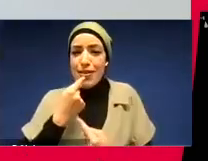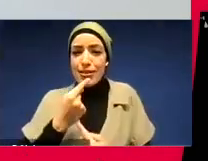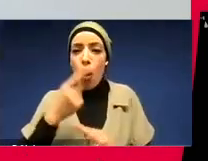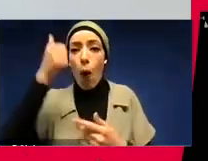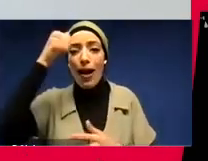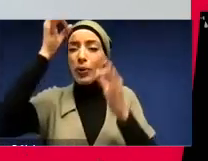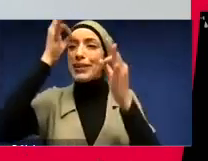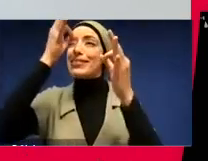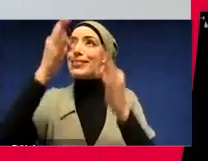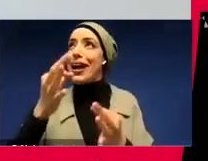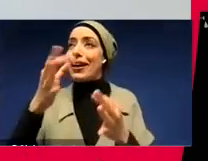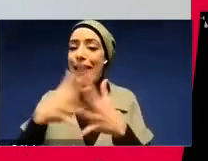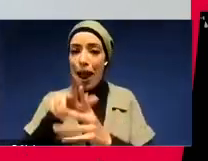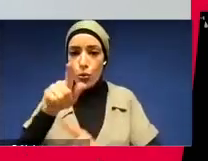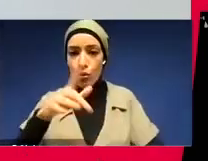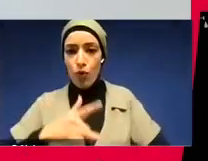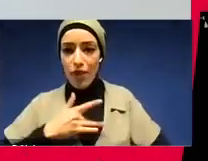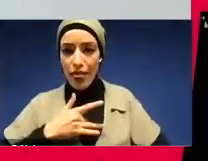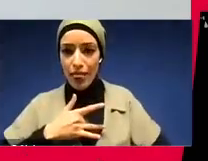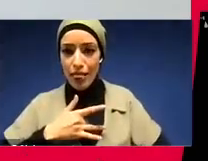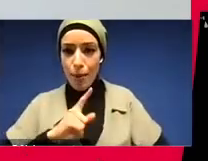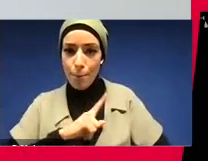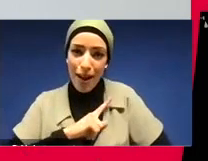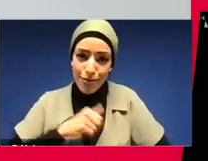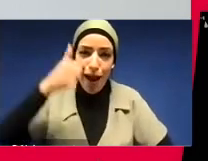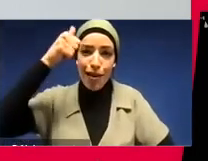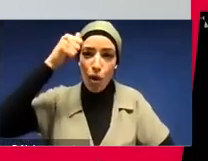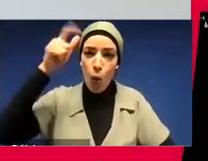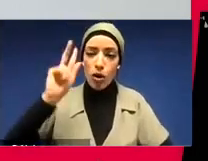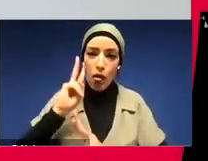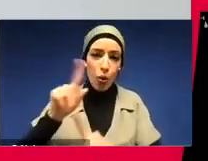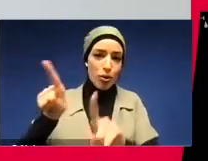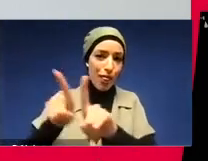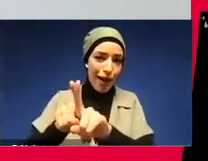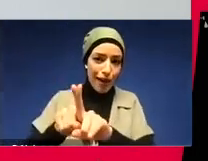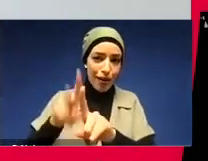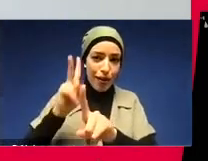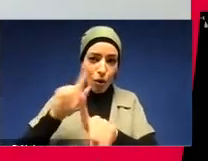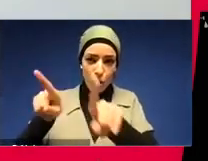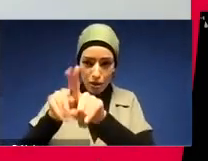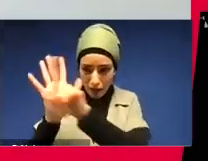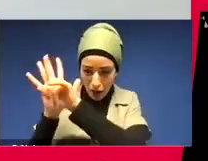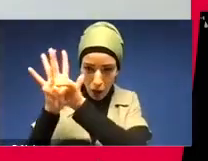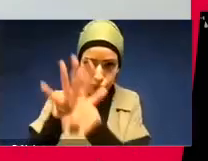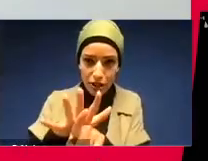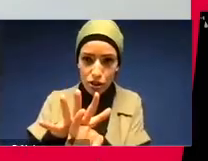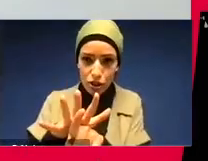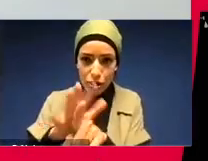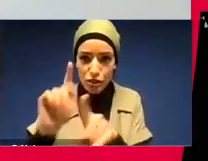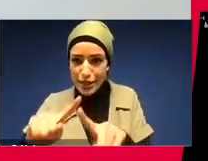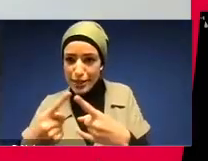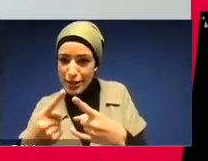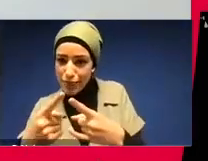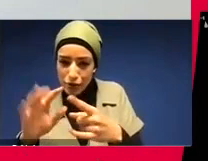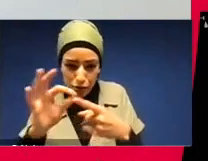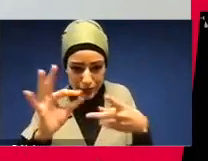But saying, I know what this looks like. This looks like oppression. And it's just another mask or another face, and it's